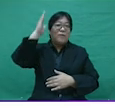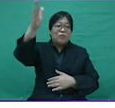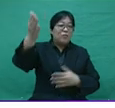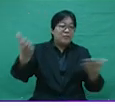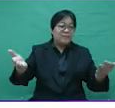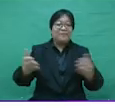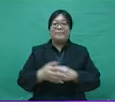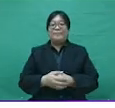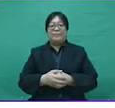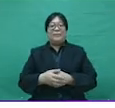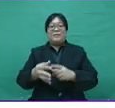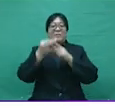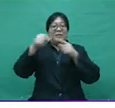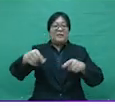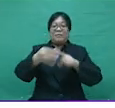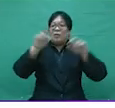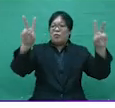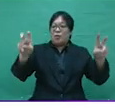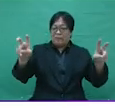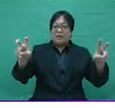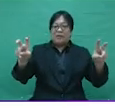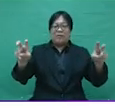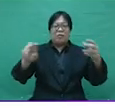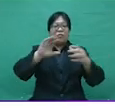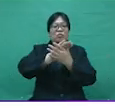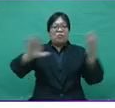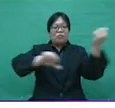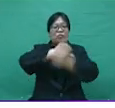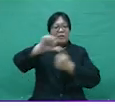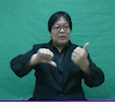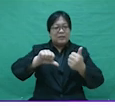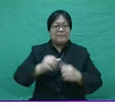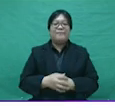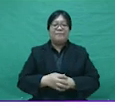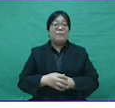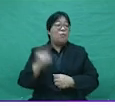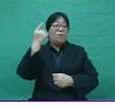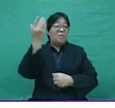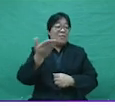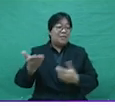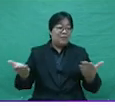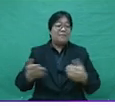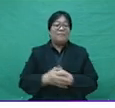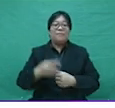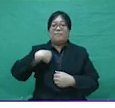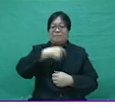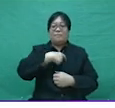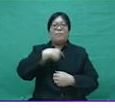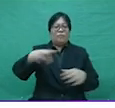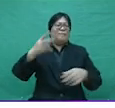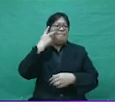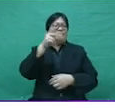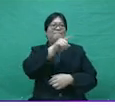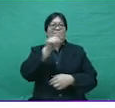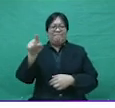the future besides these special topics of social security? One thing is we